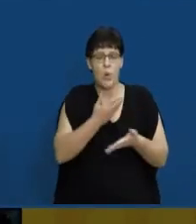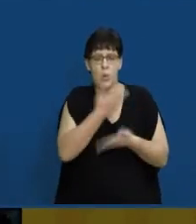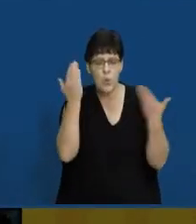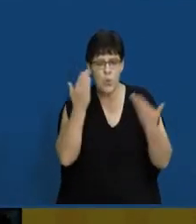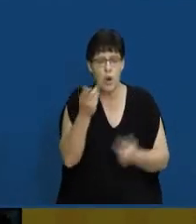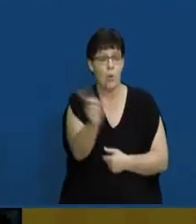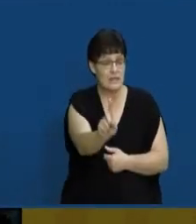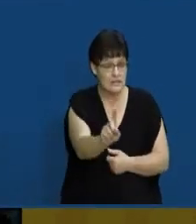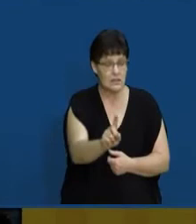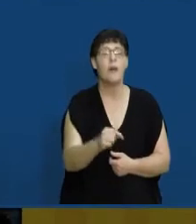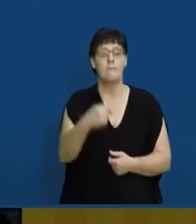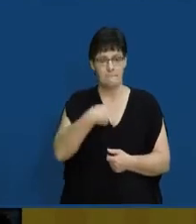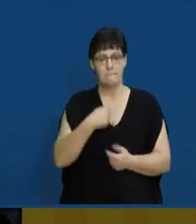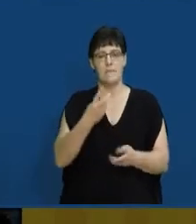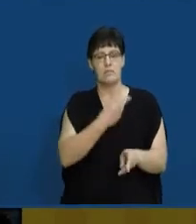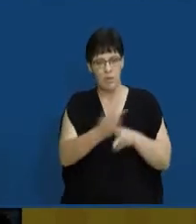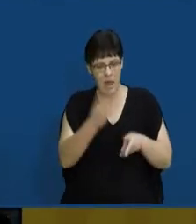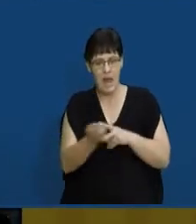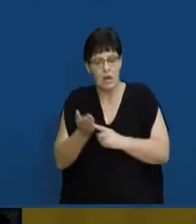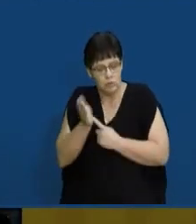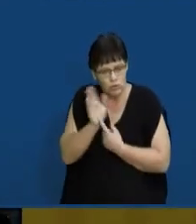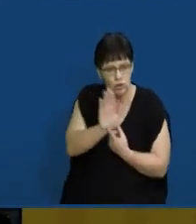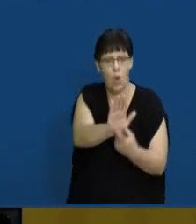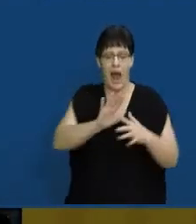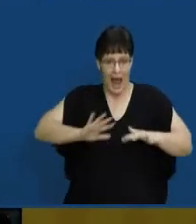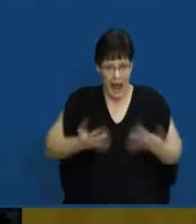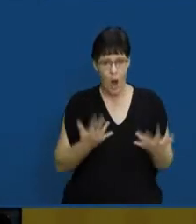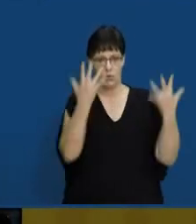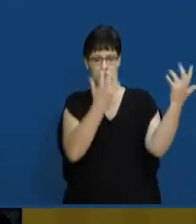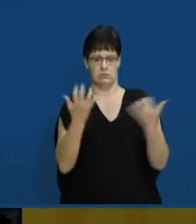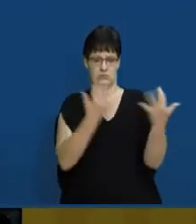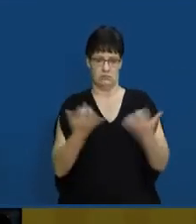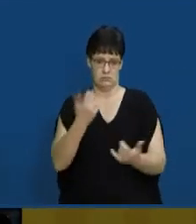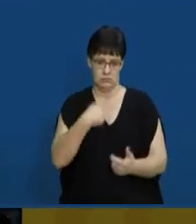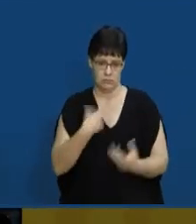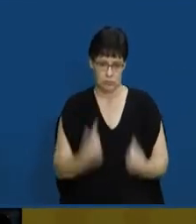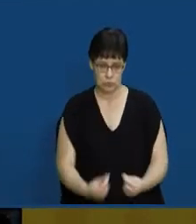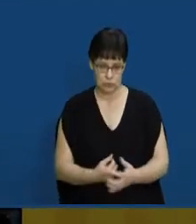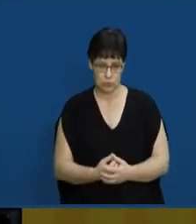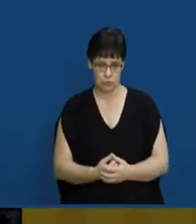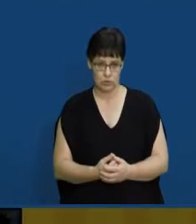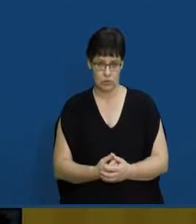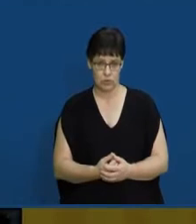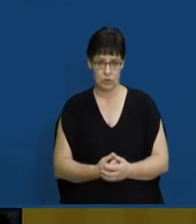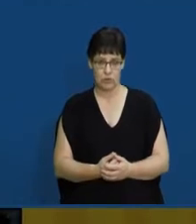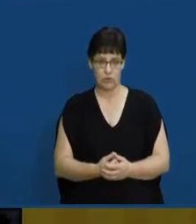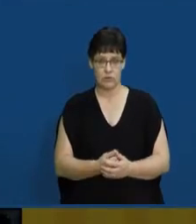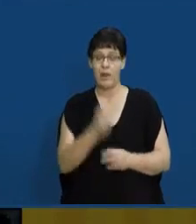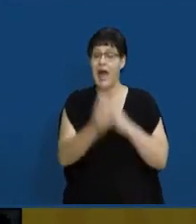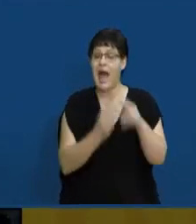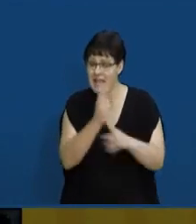do is prepare and show your calculations. Remember, I'm repeating